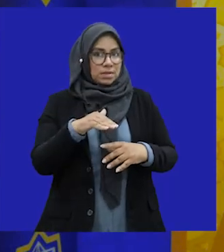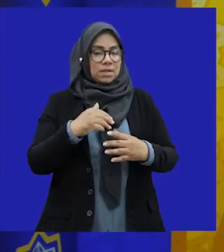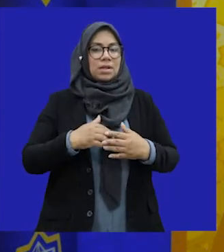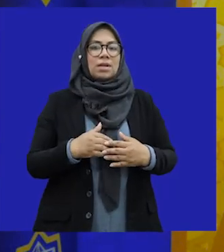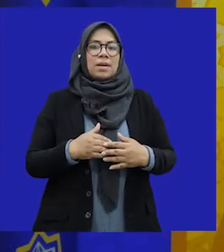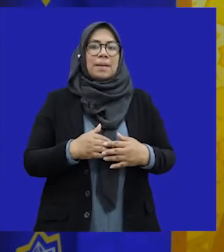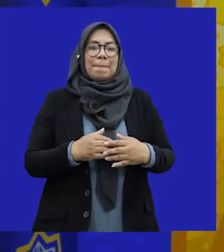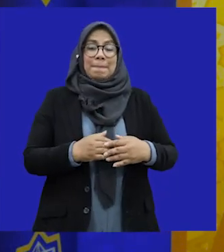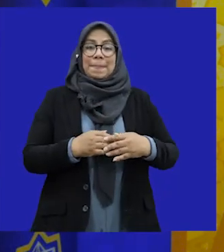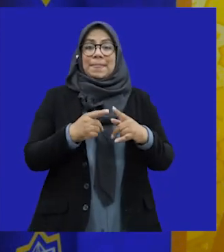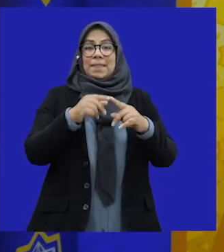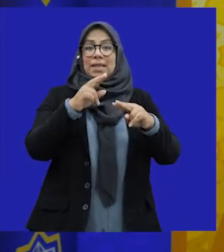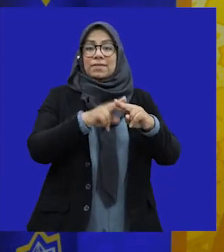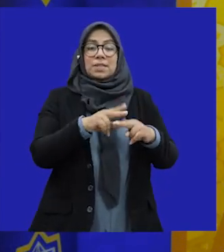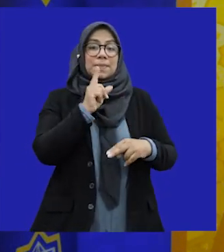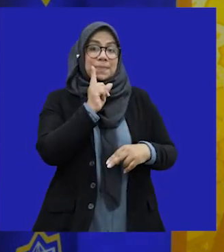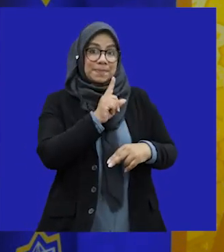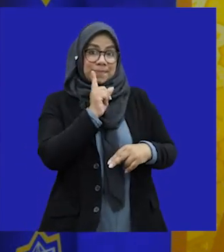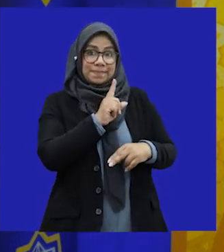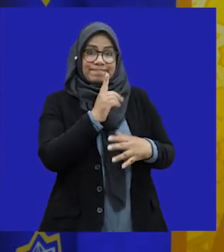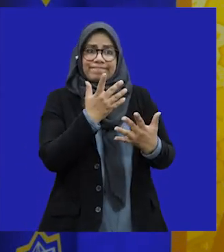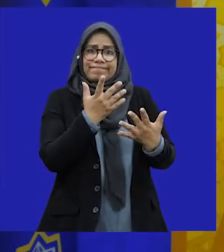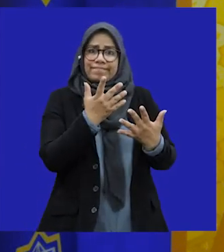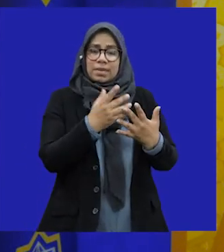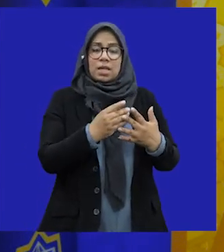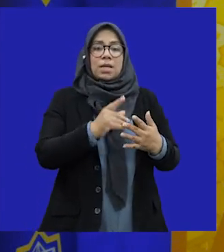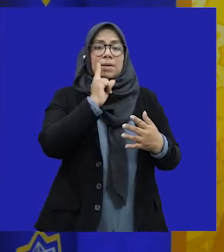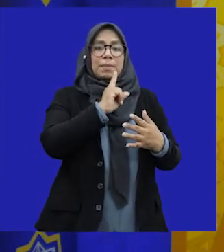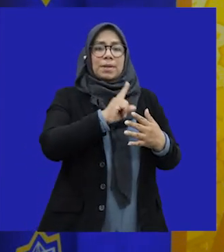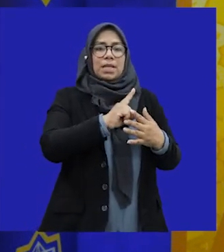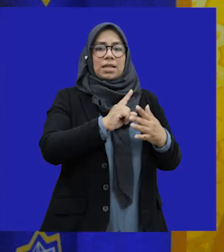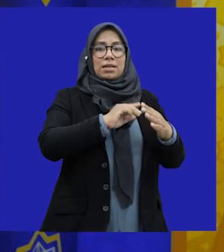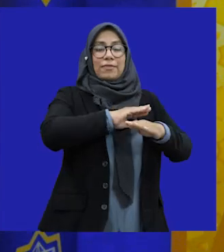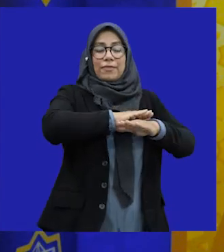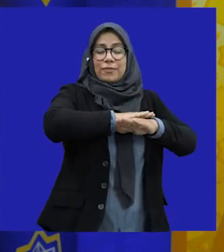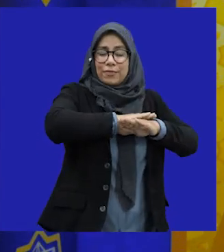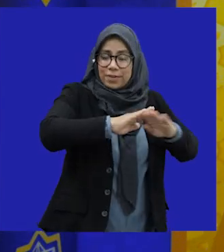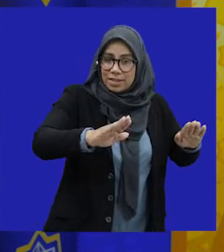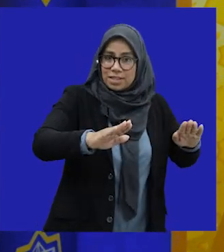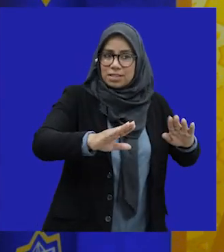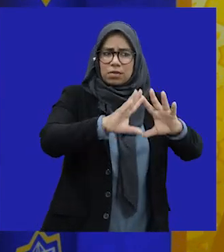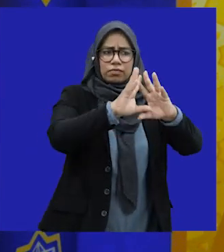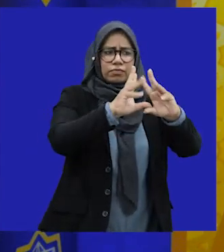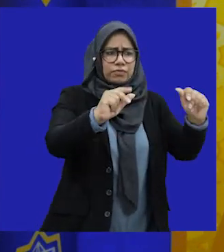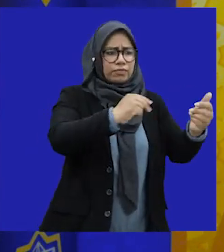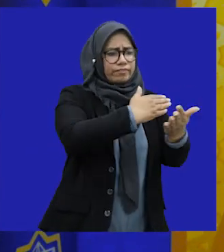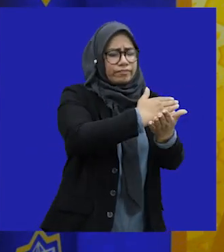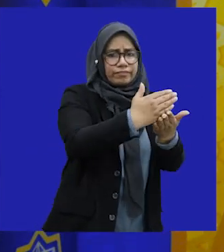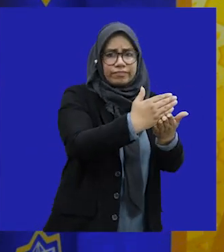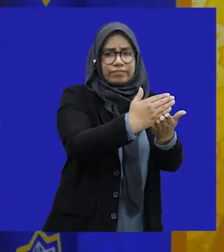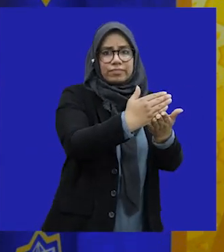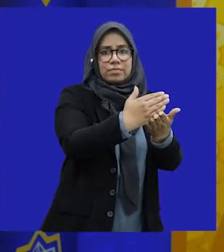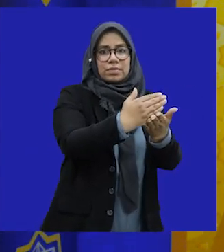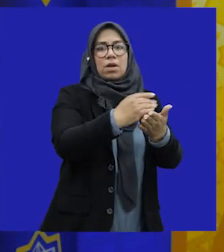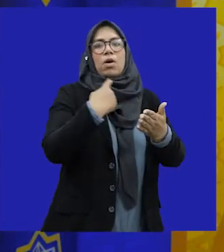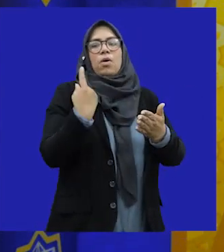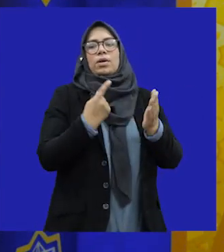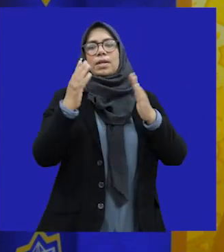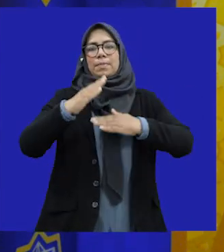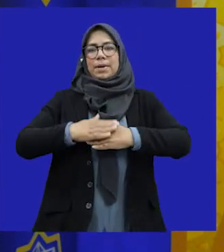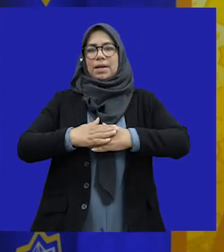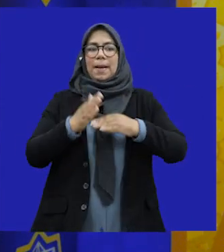women in general, during their menstrual cycle, until their menstrual cycle ends, they cannot pray.